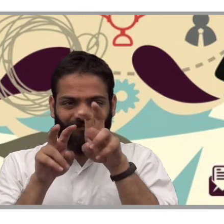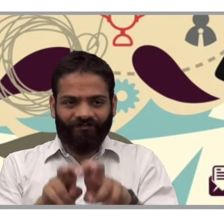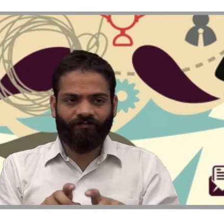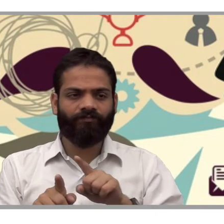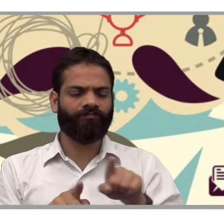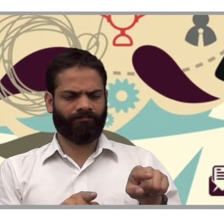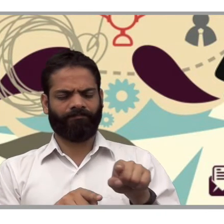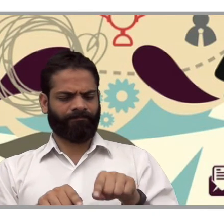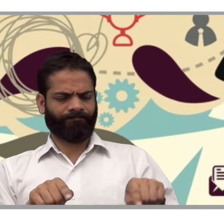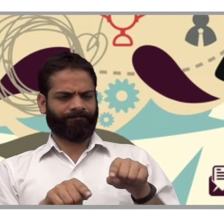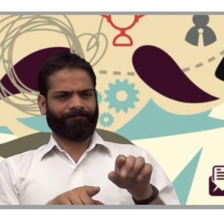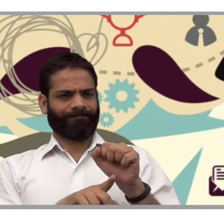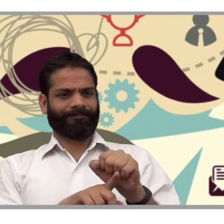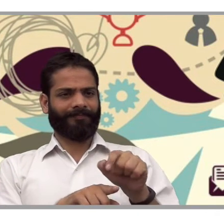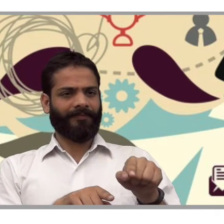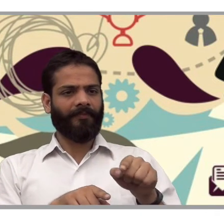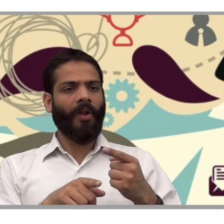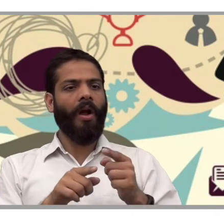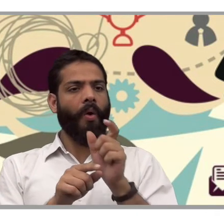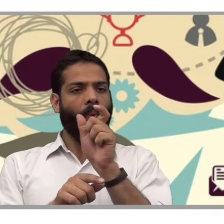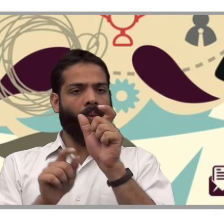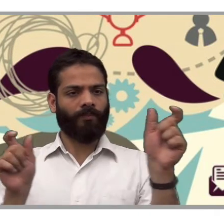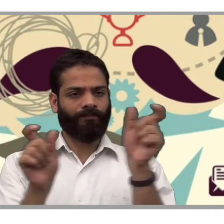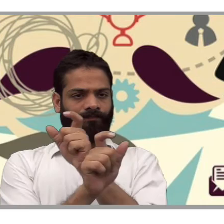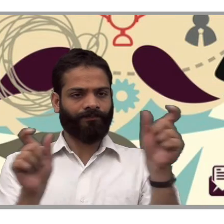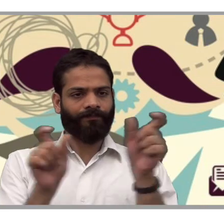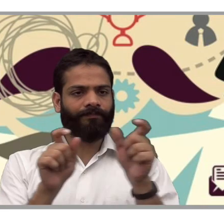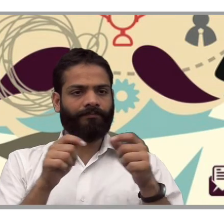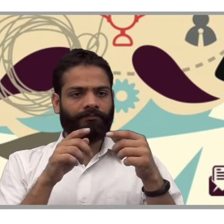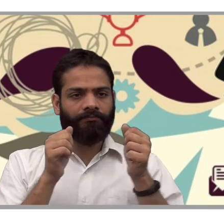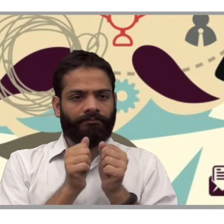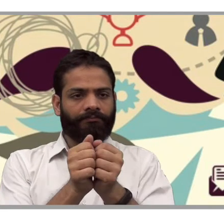result of the discourse pragmatic functions.